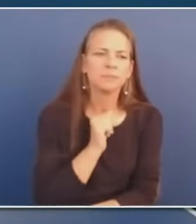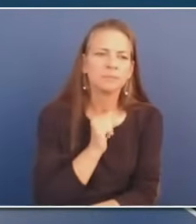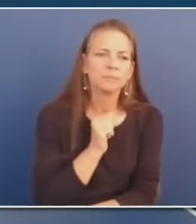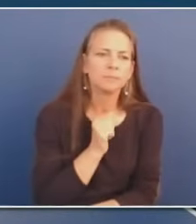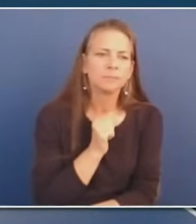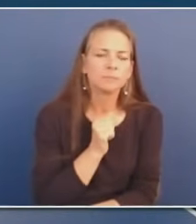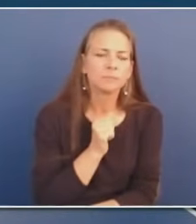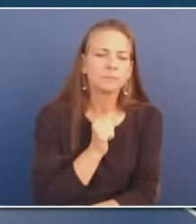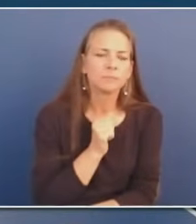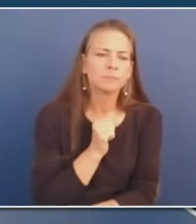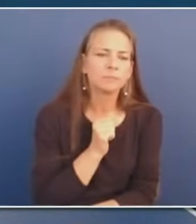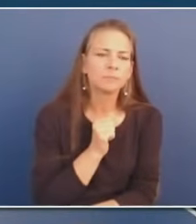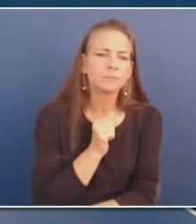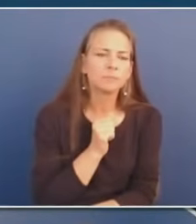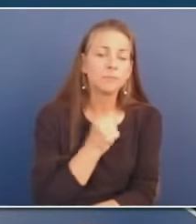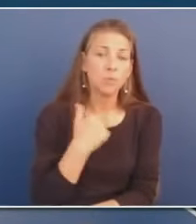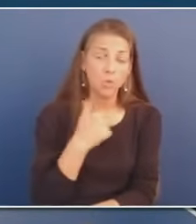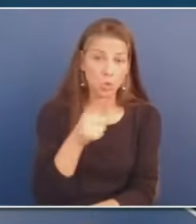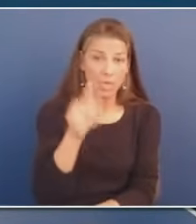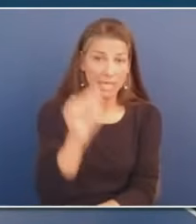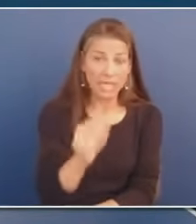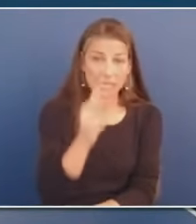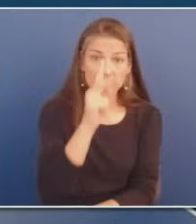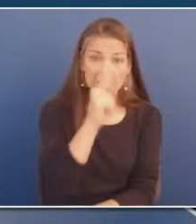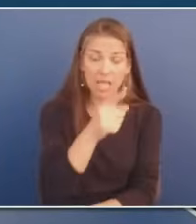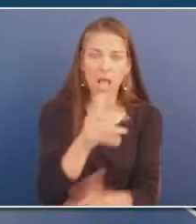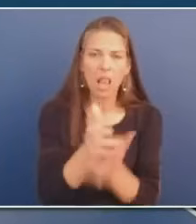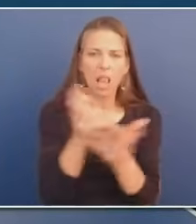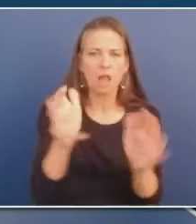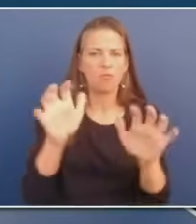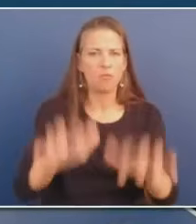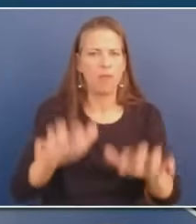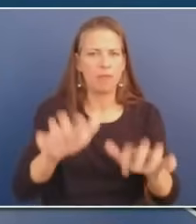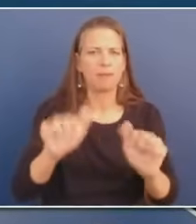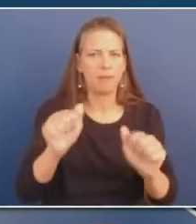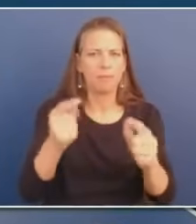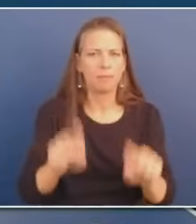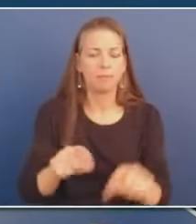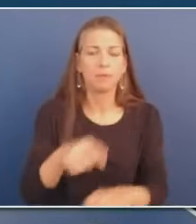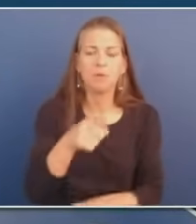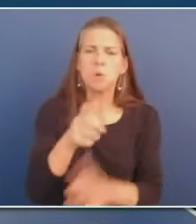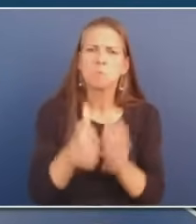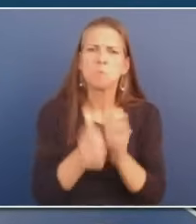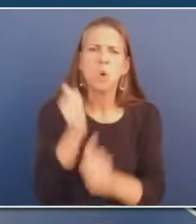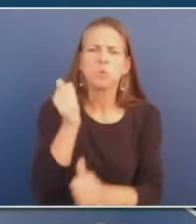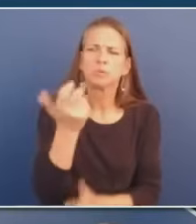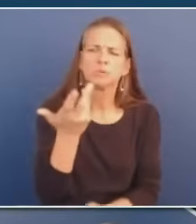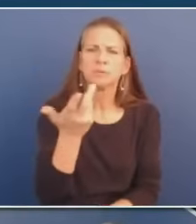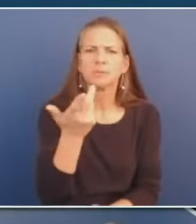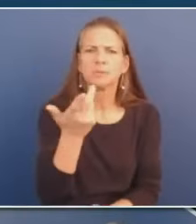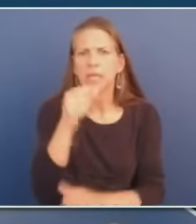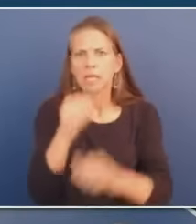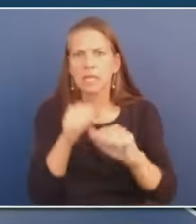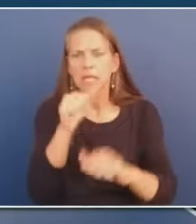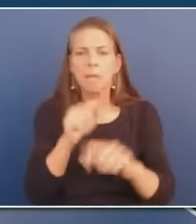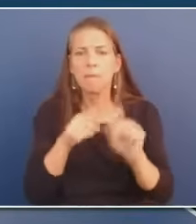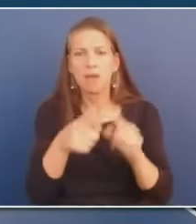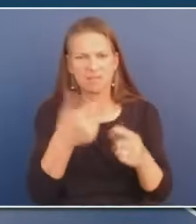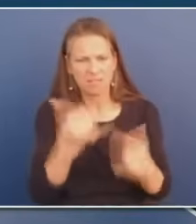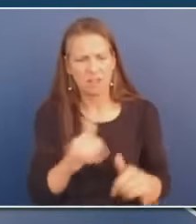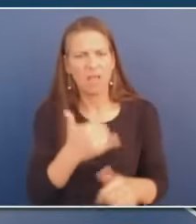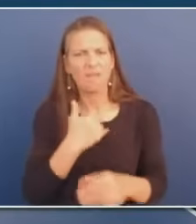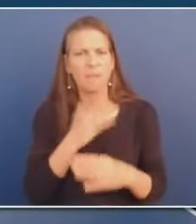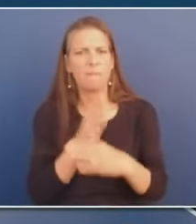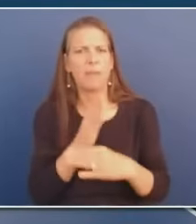we could see a lot of rain. This is probably the most uncertain piece, but the confidence is still medium that